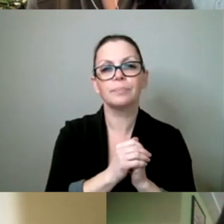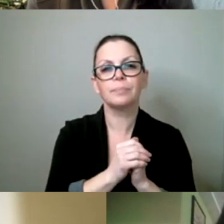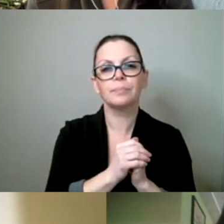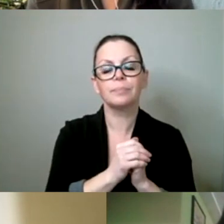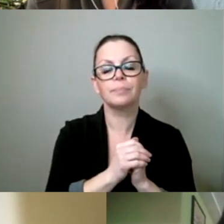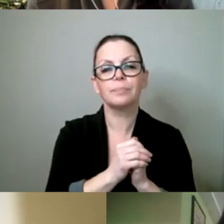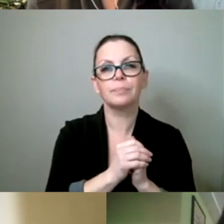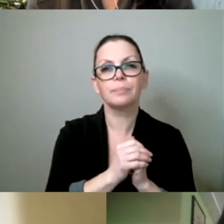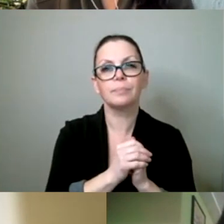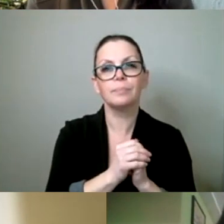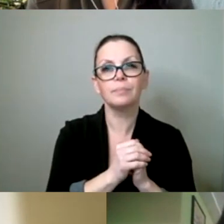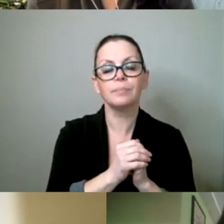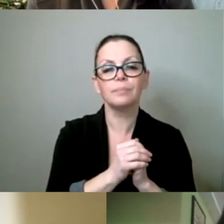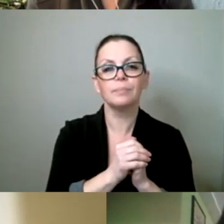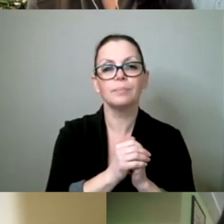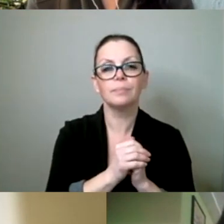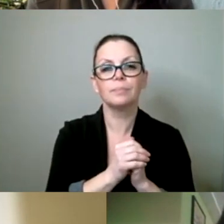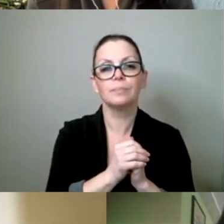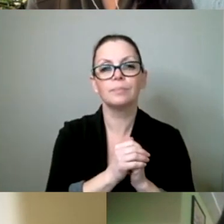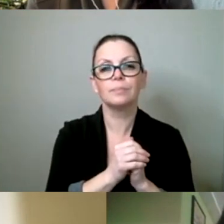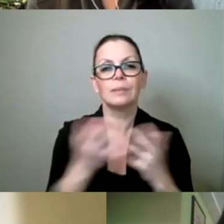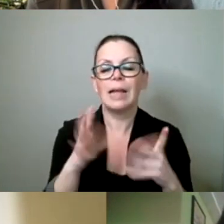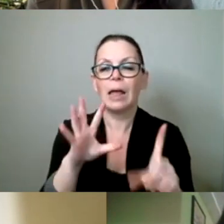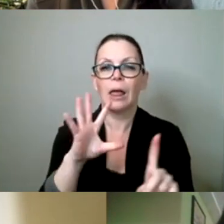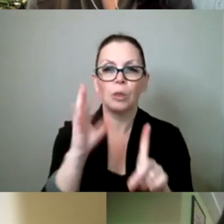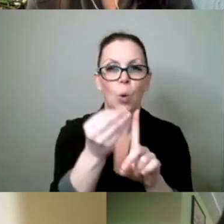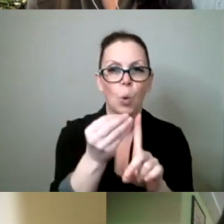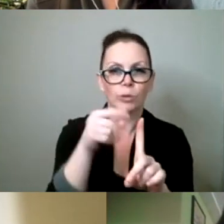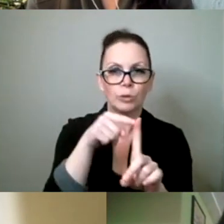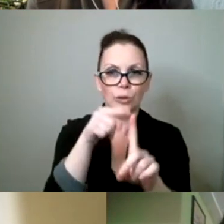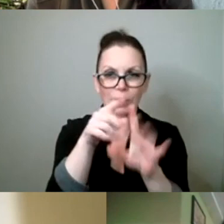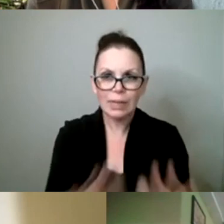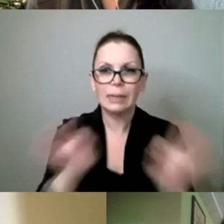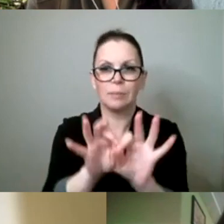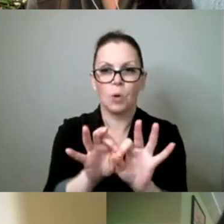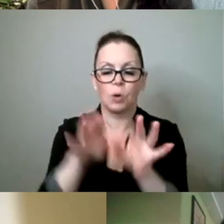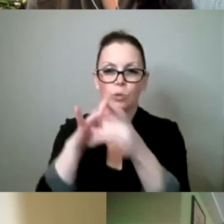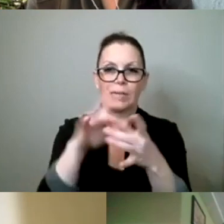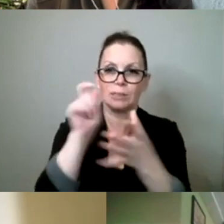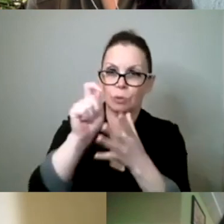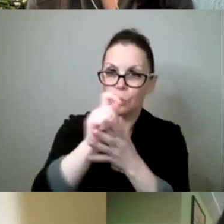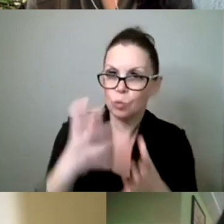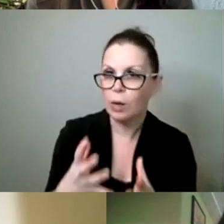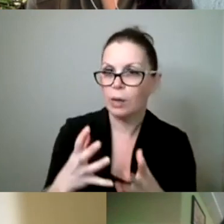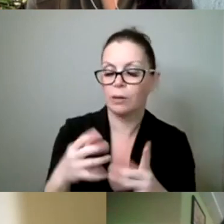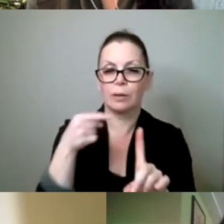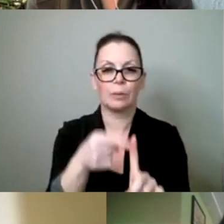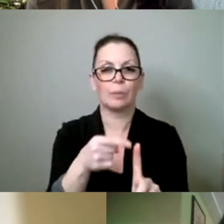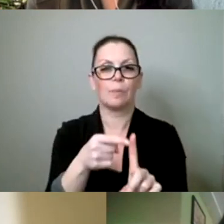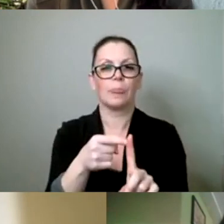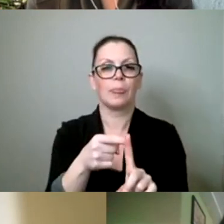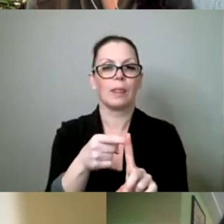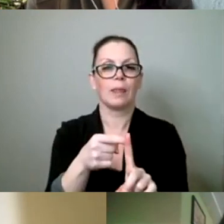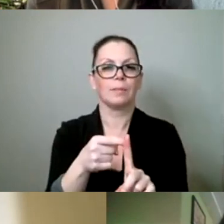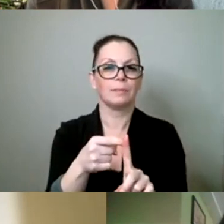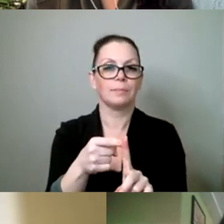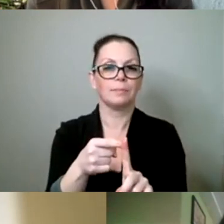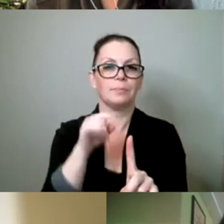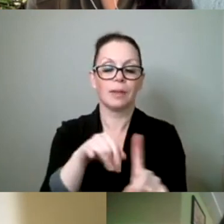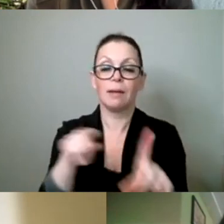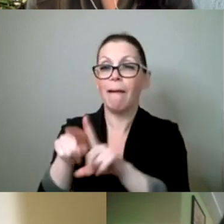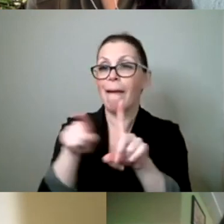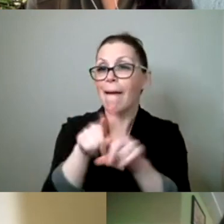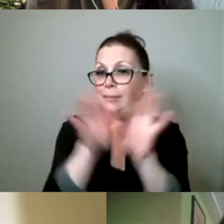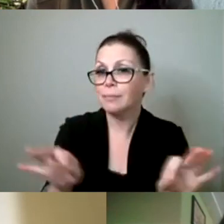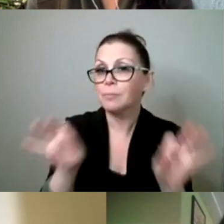where the cultural significance of the writer is as